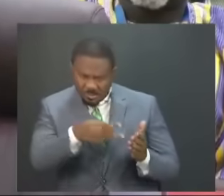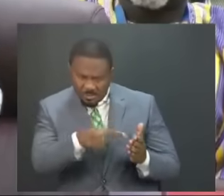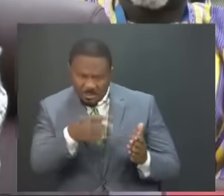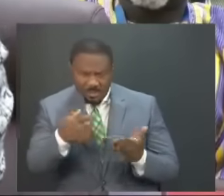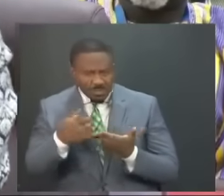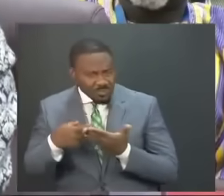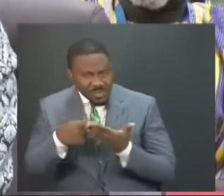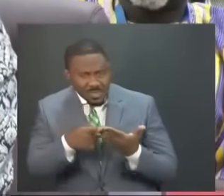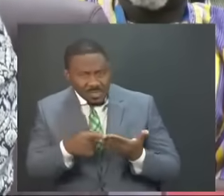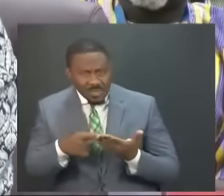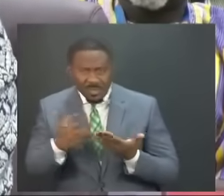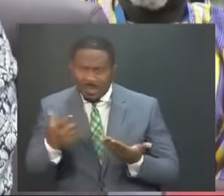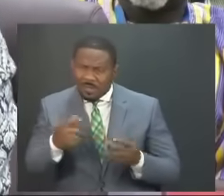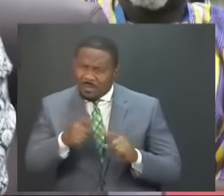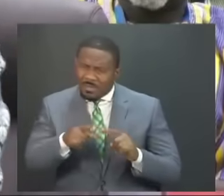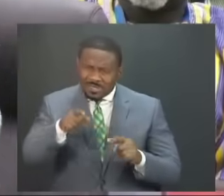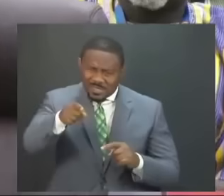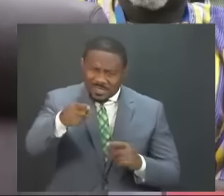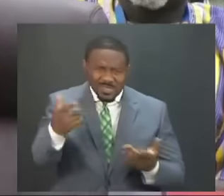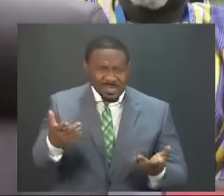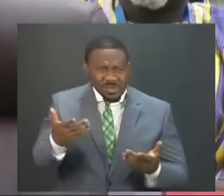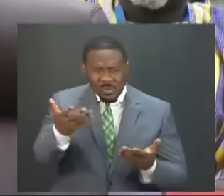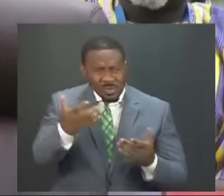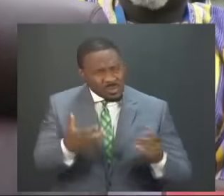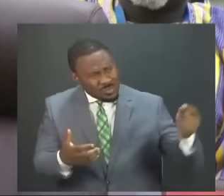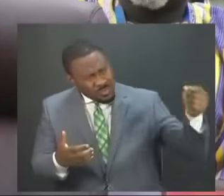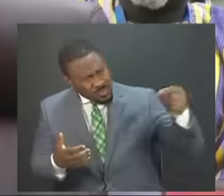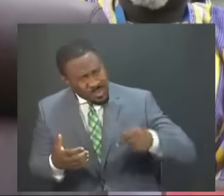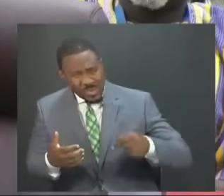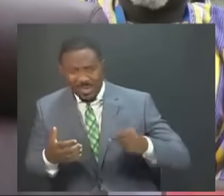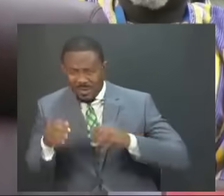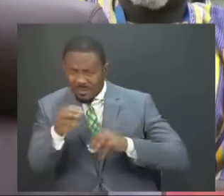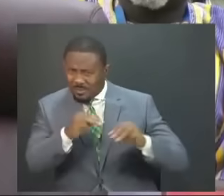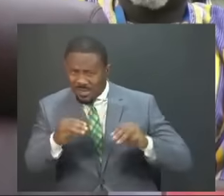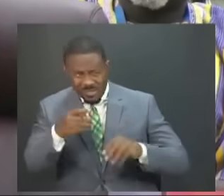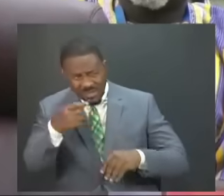to bring in a matter that is before the court